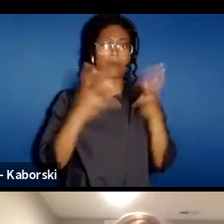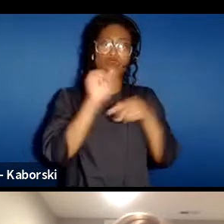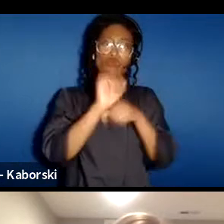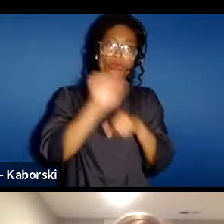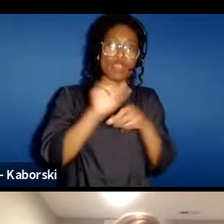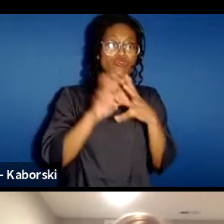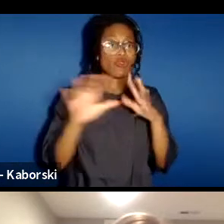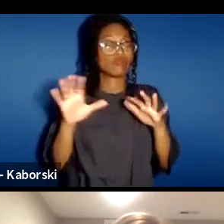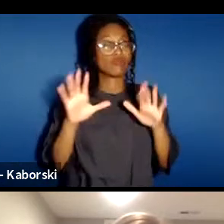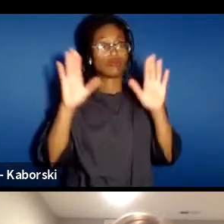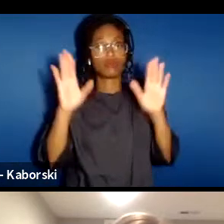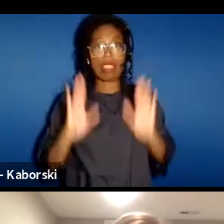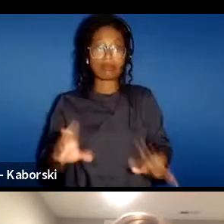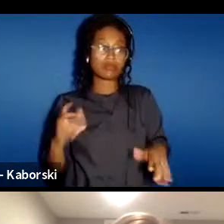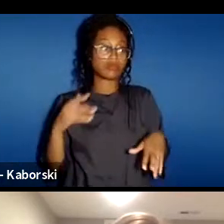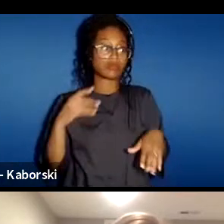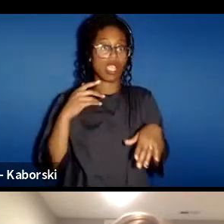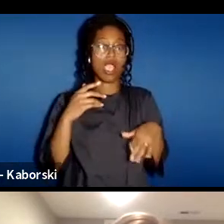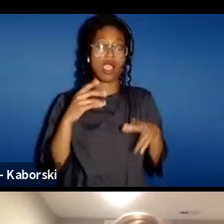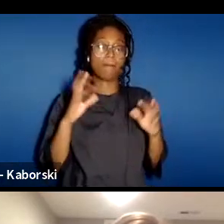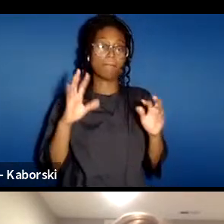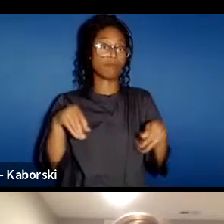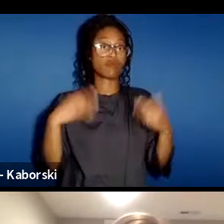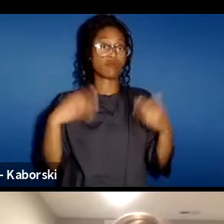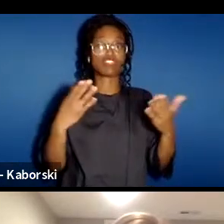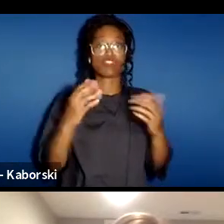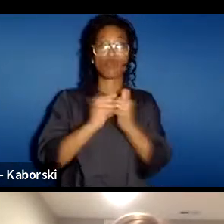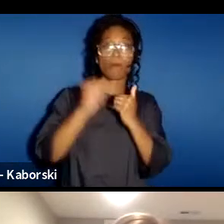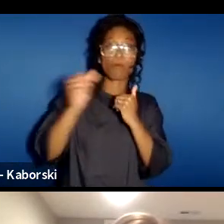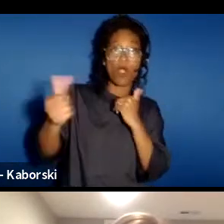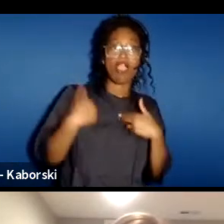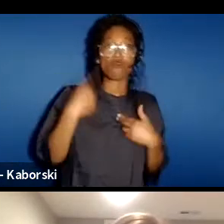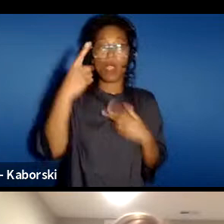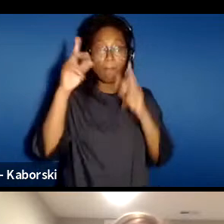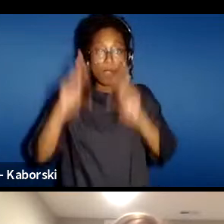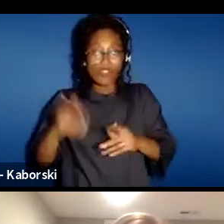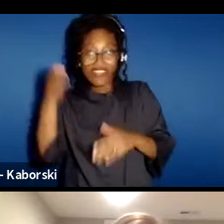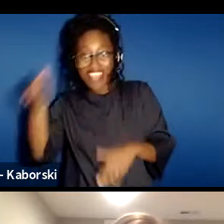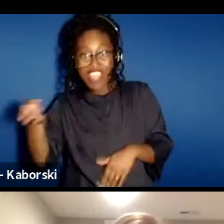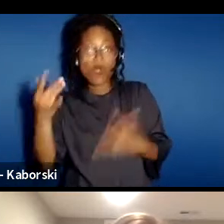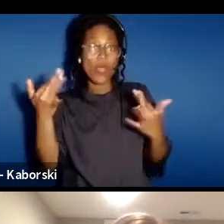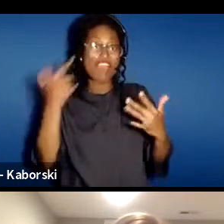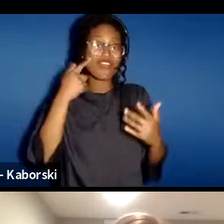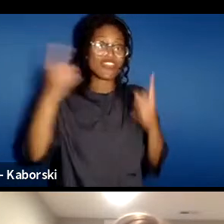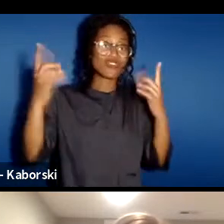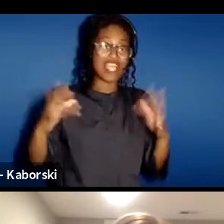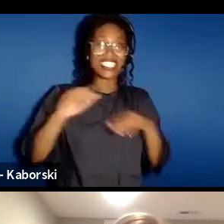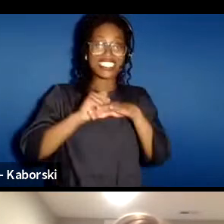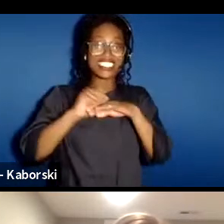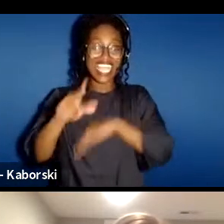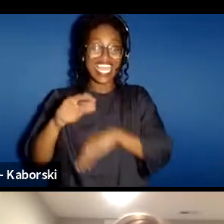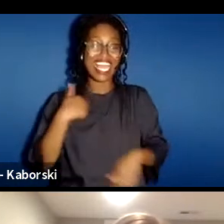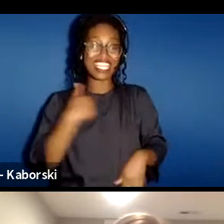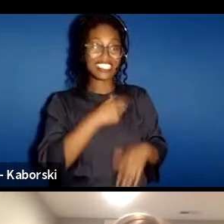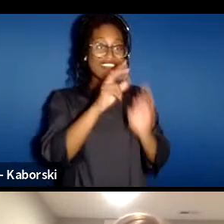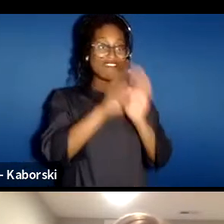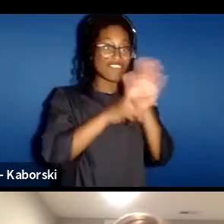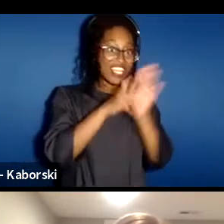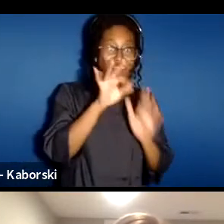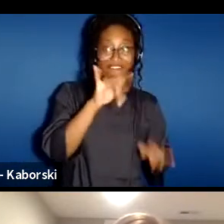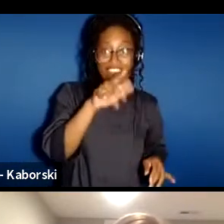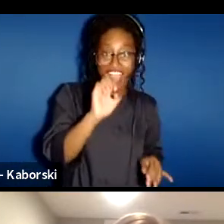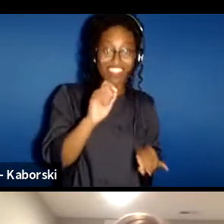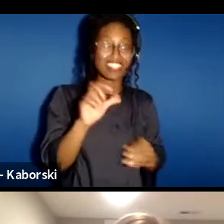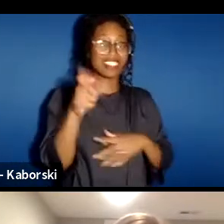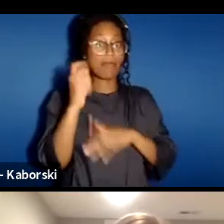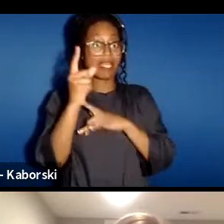crazy productions that were all remote or had like one person there, and we had to wait for the director to send us a video file, 10